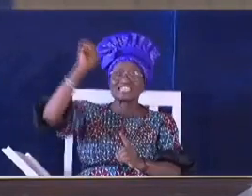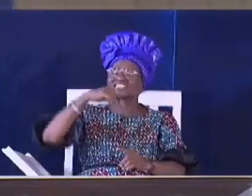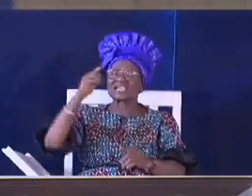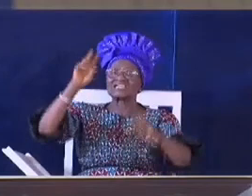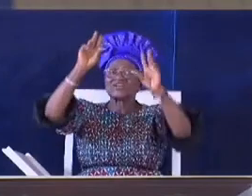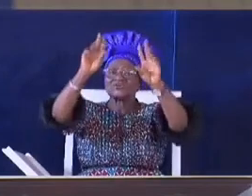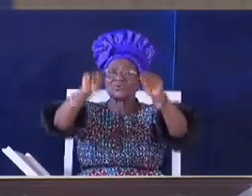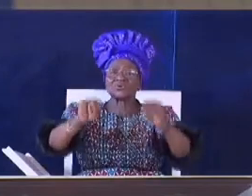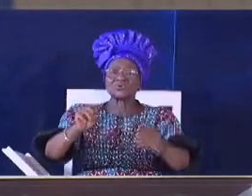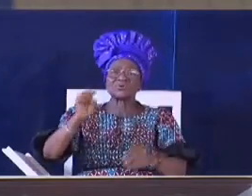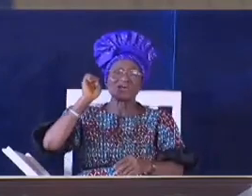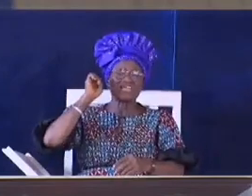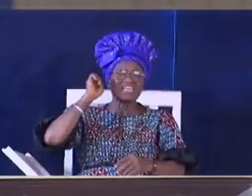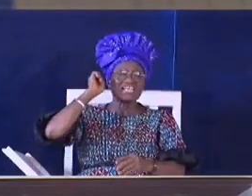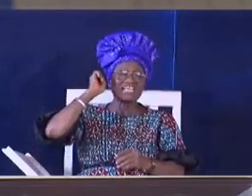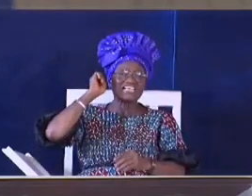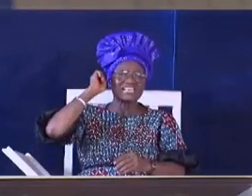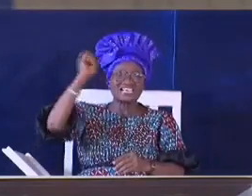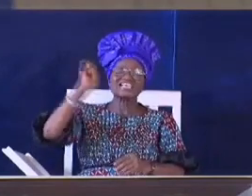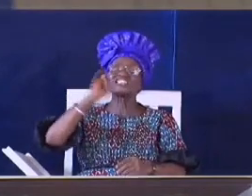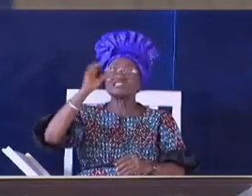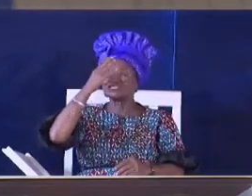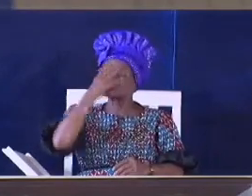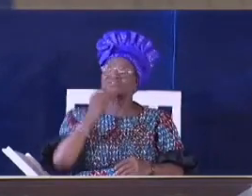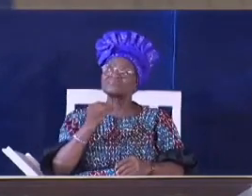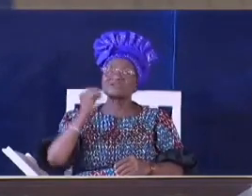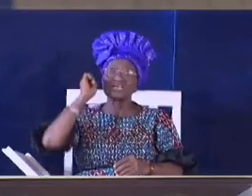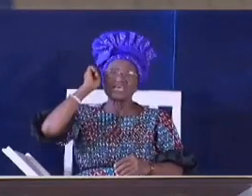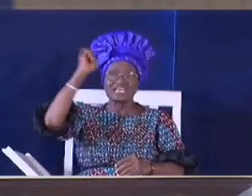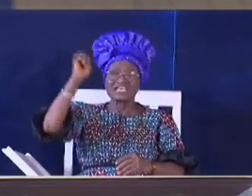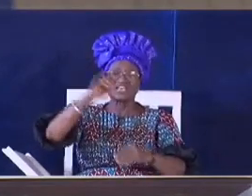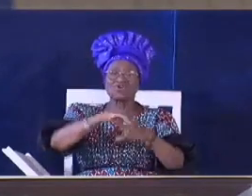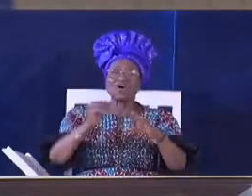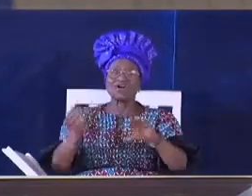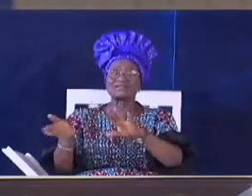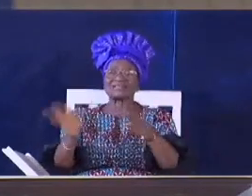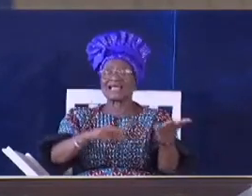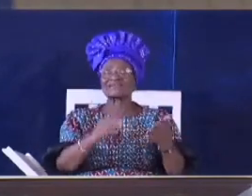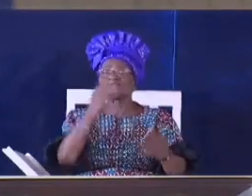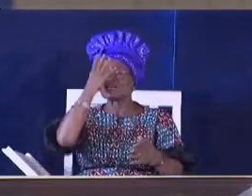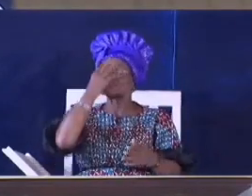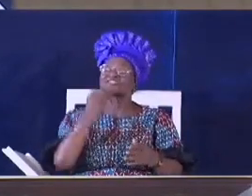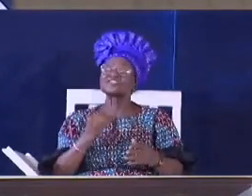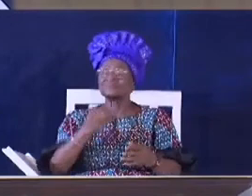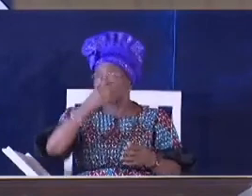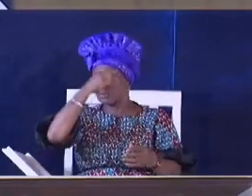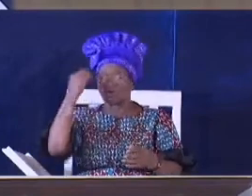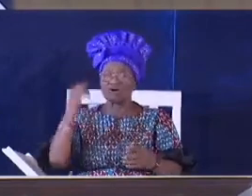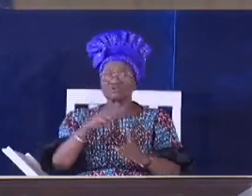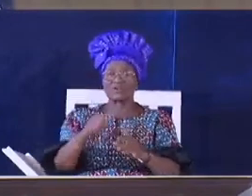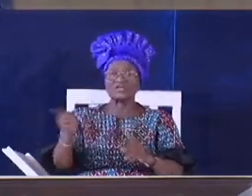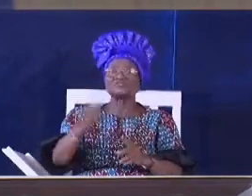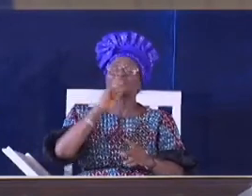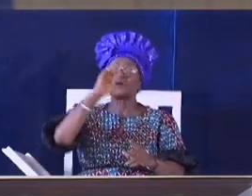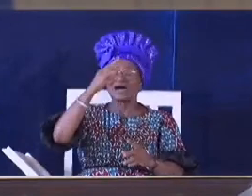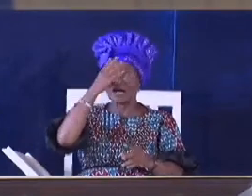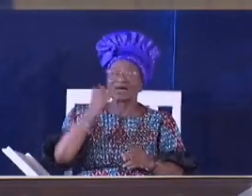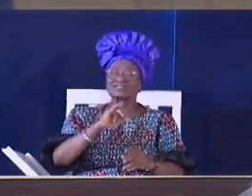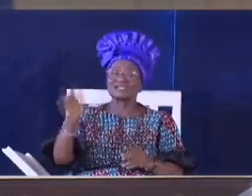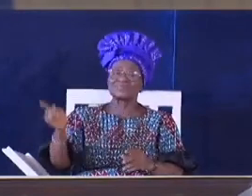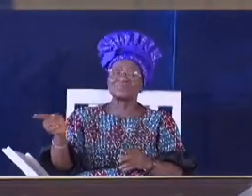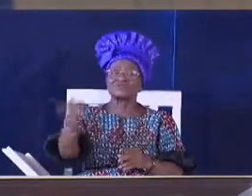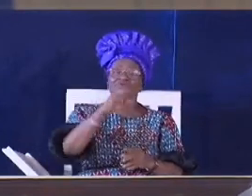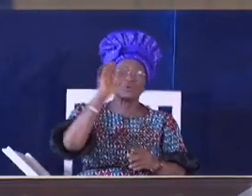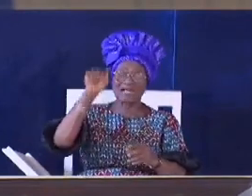She called death sleep. Because when you are sleeping, you can be woken up. I have good news for somebody